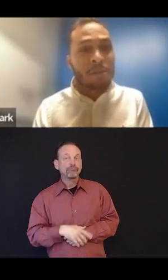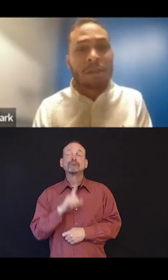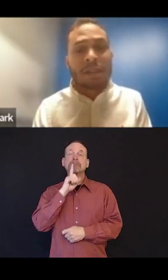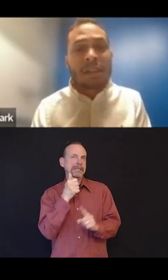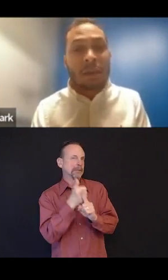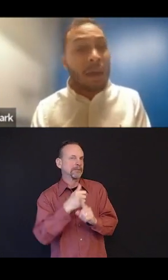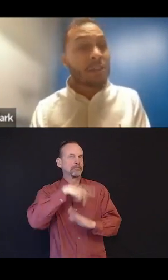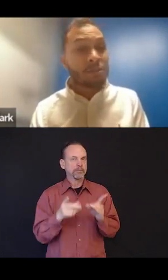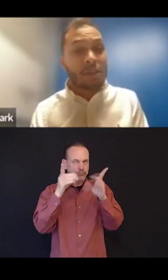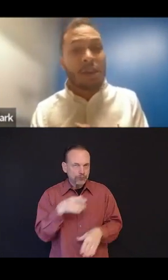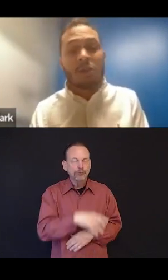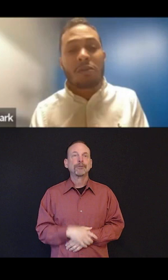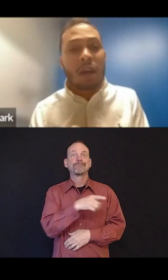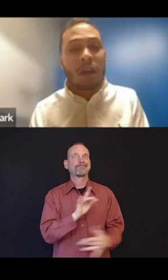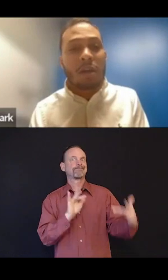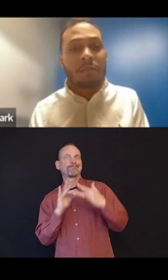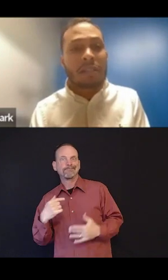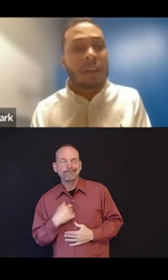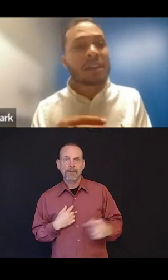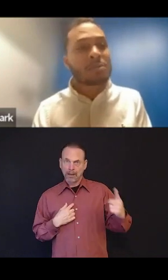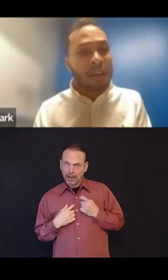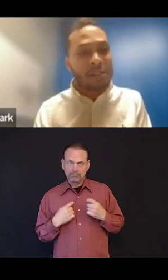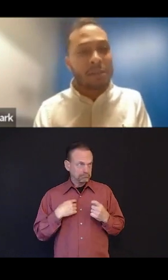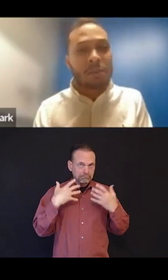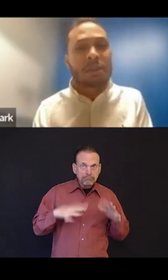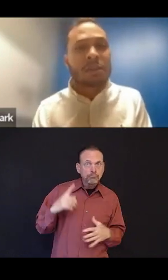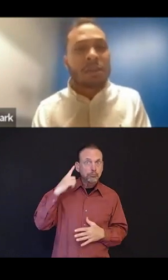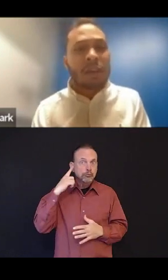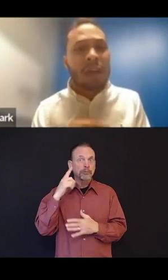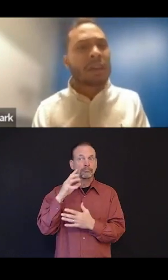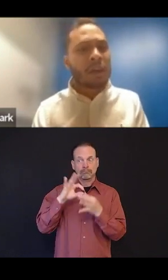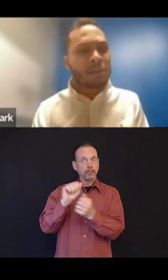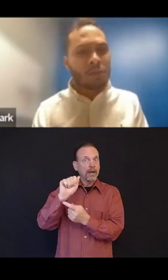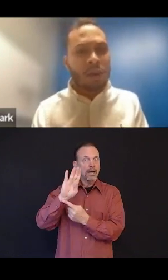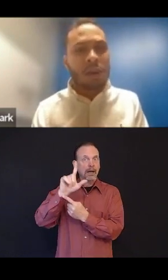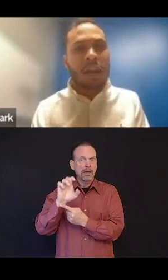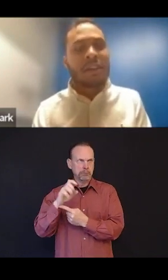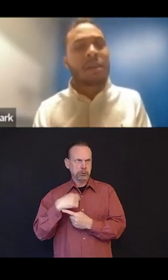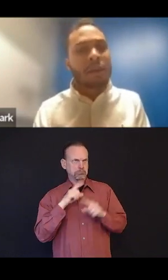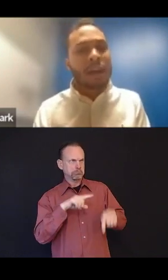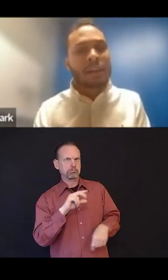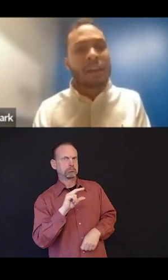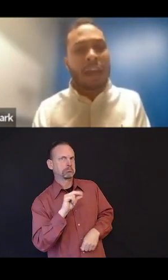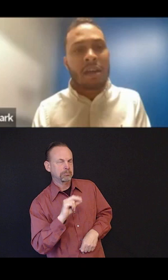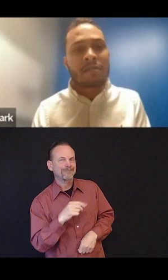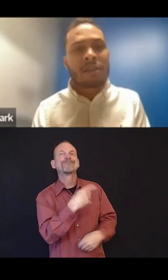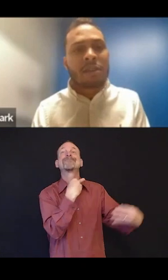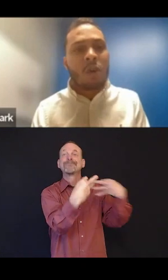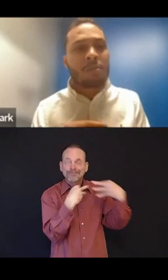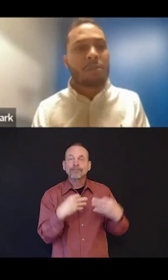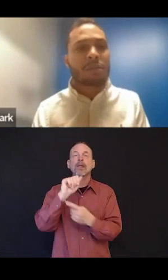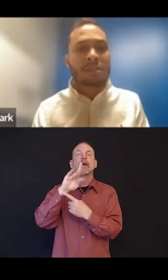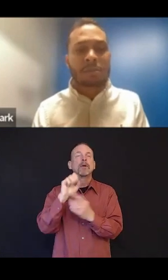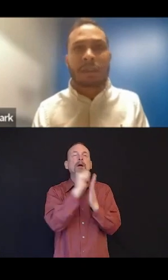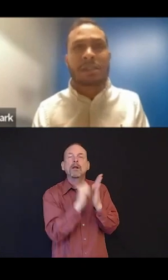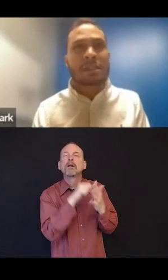of ABLE? And my answer was no. And then he explained to me what ABLE accounts were and the impact that it could have